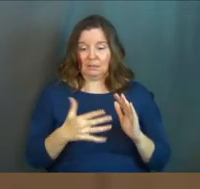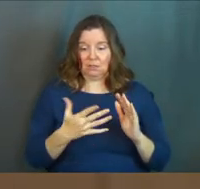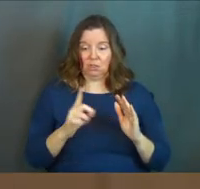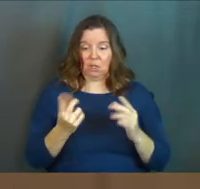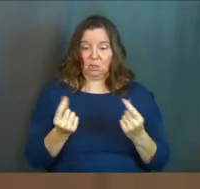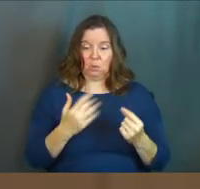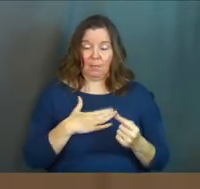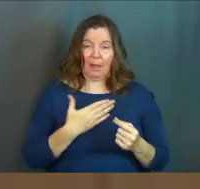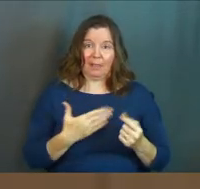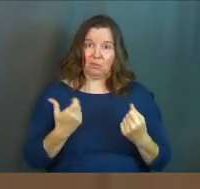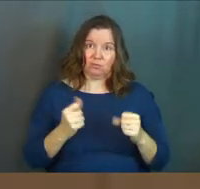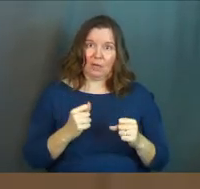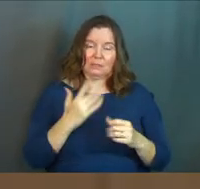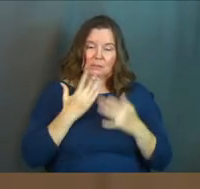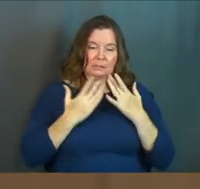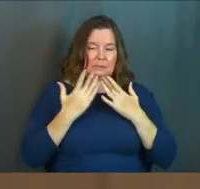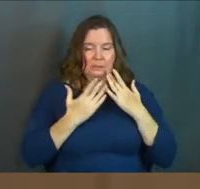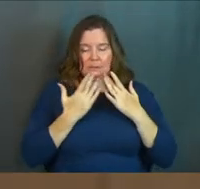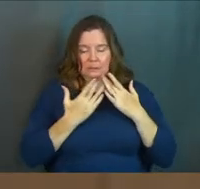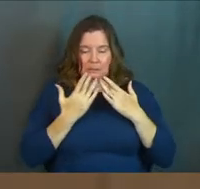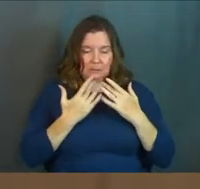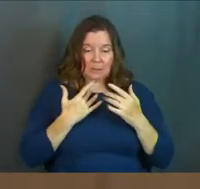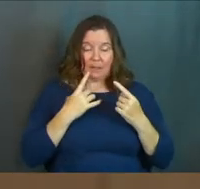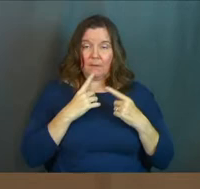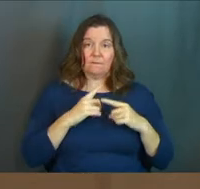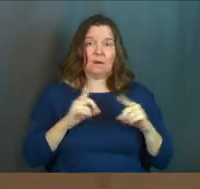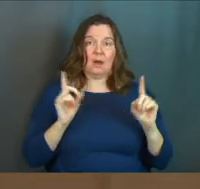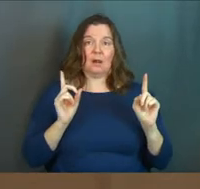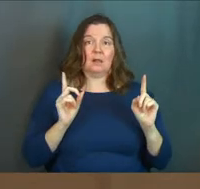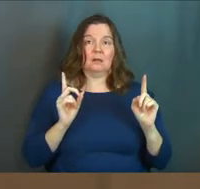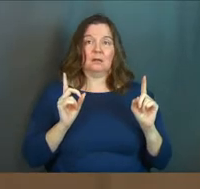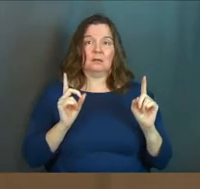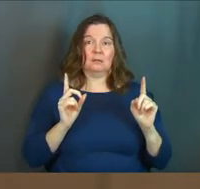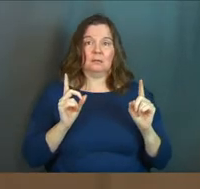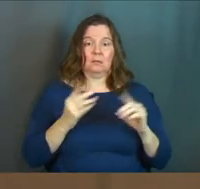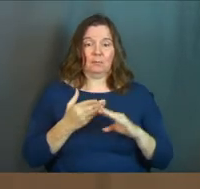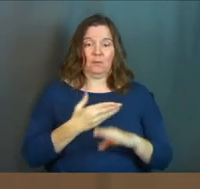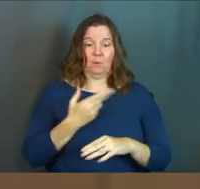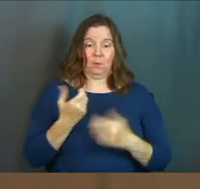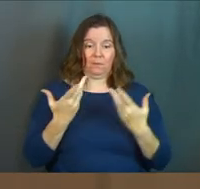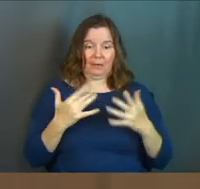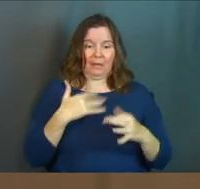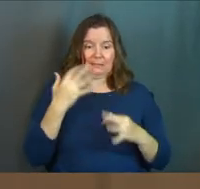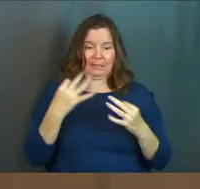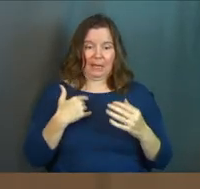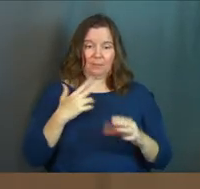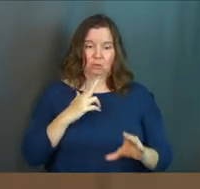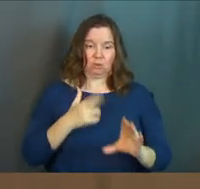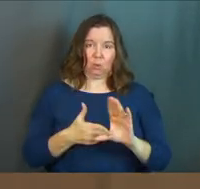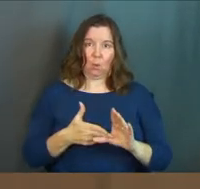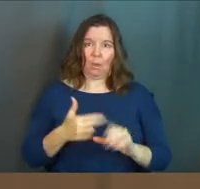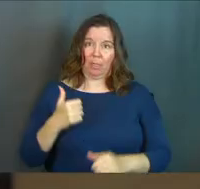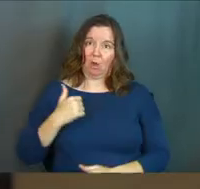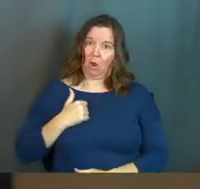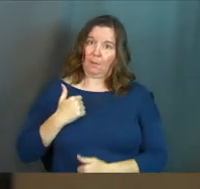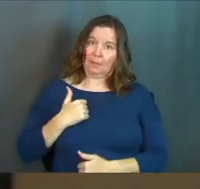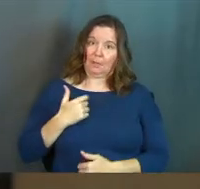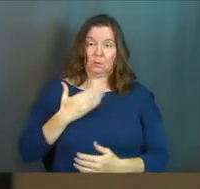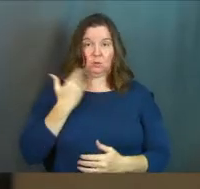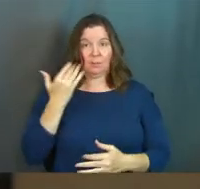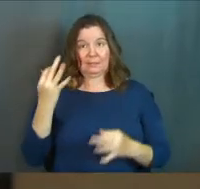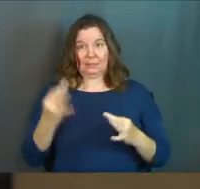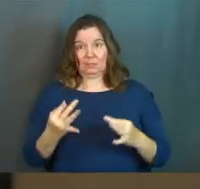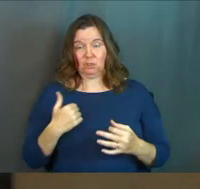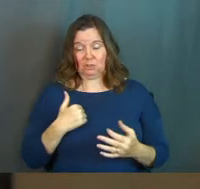just doing my thing, trying to get by. And then finally, before high school was over, I decided I'm going to join the Army, which was the best